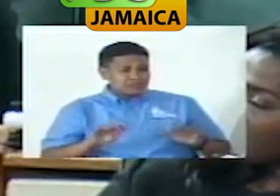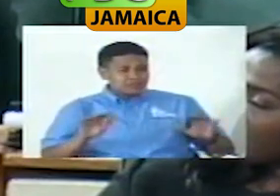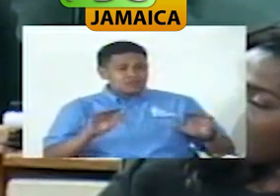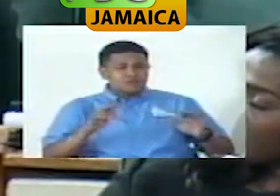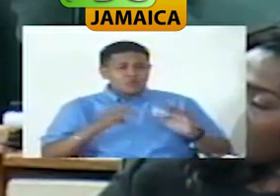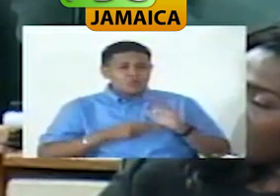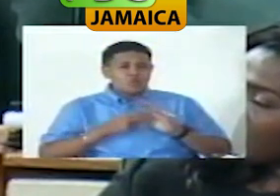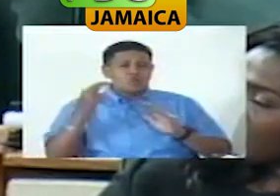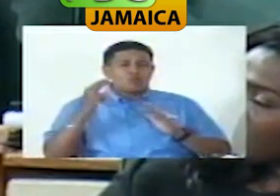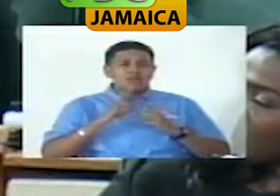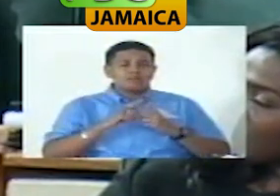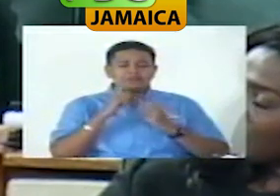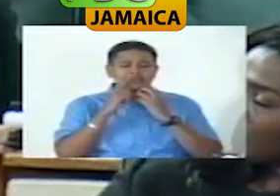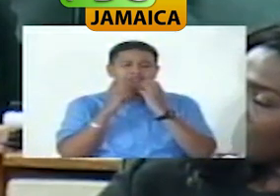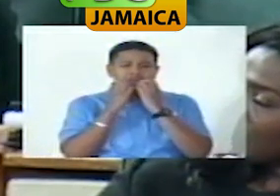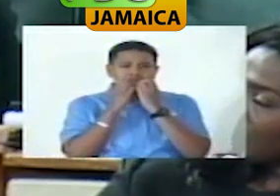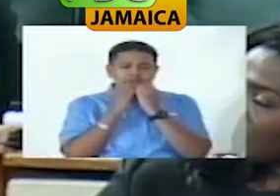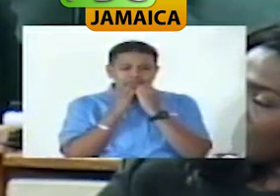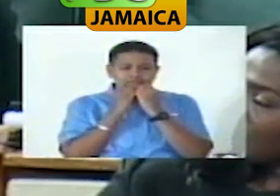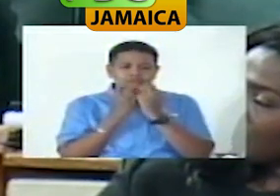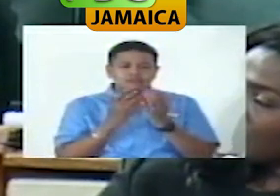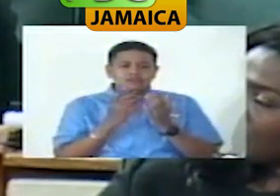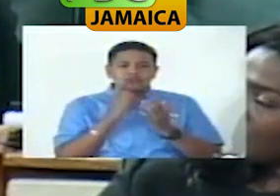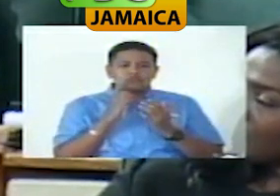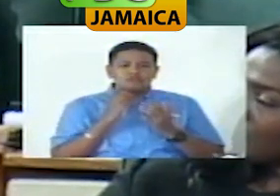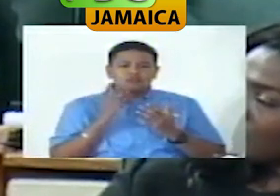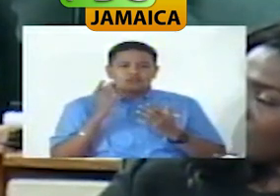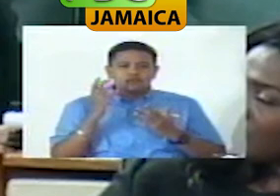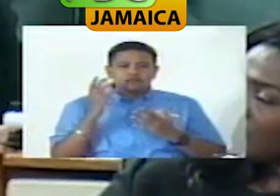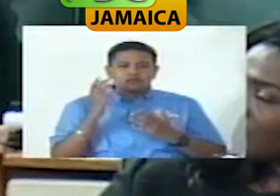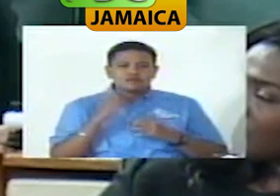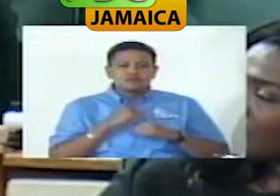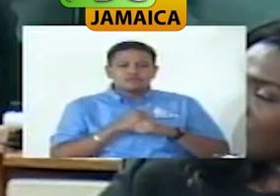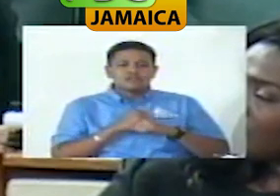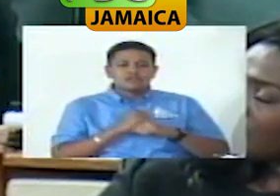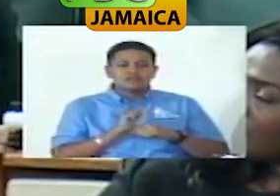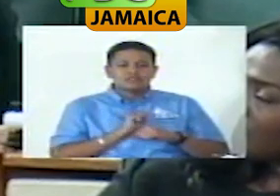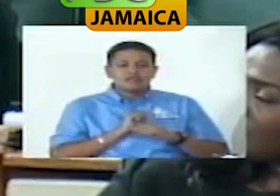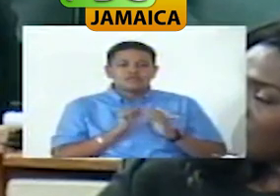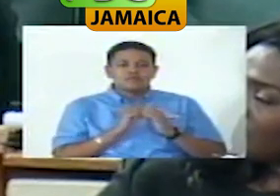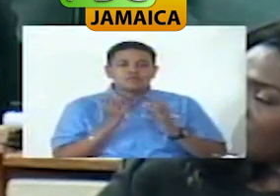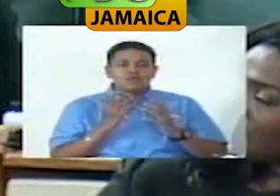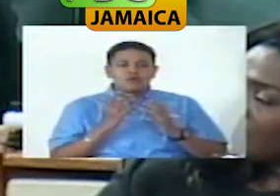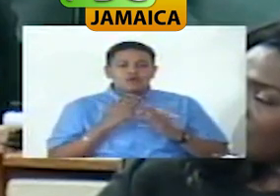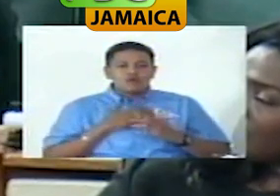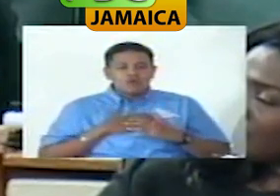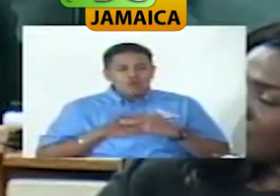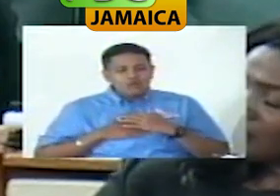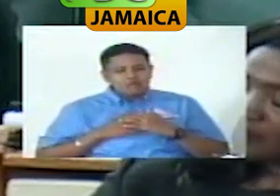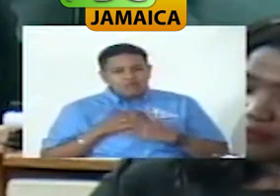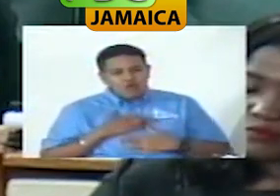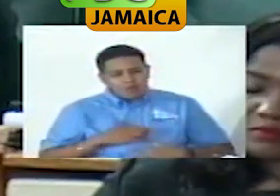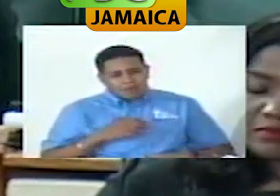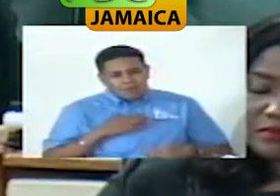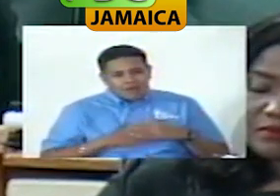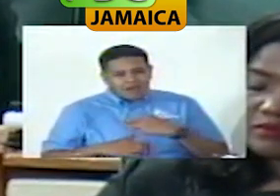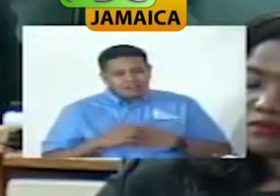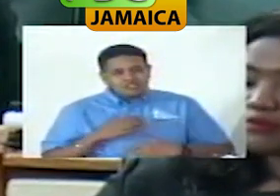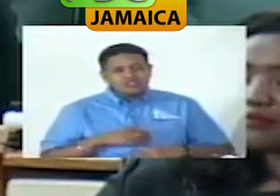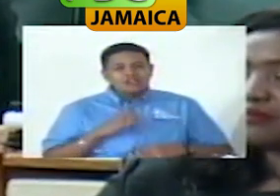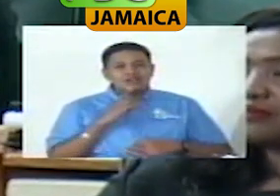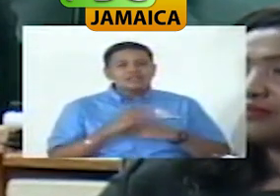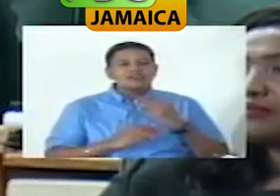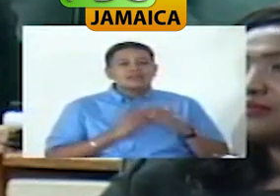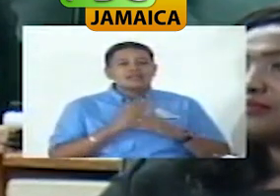holy and dearly loved, clothe yourselves with compassion, kindness, humility,